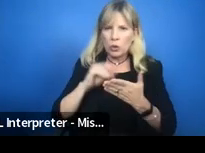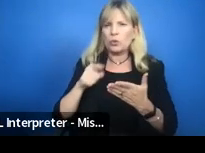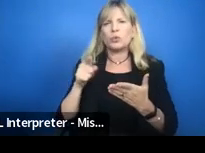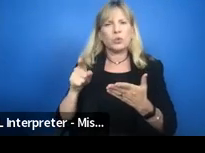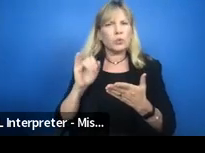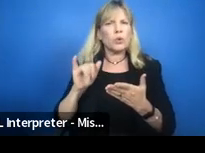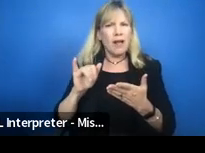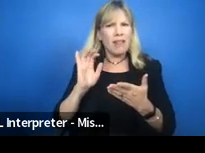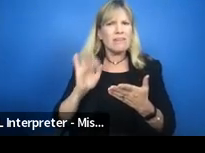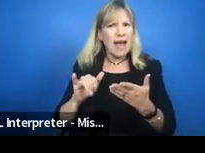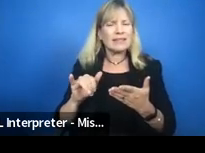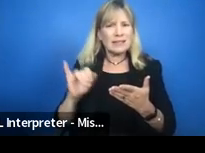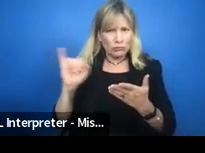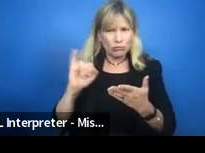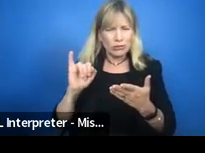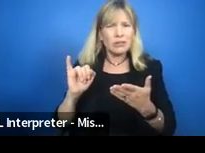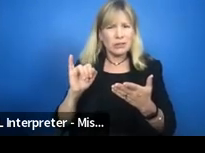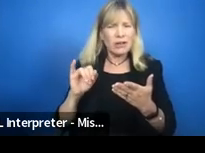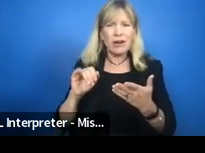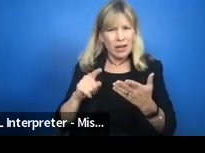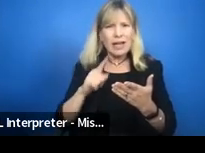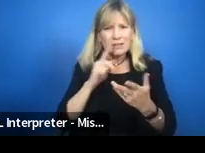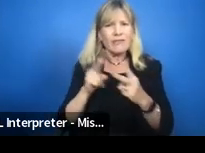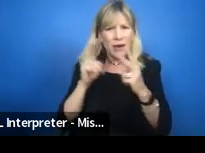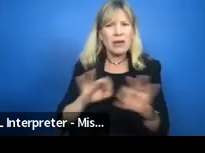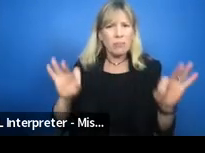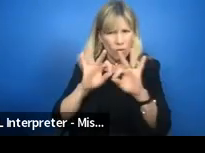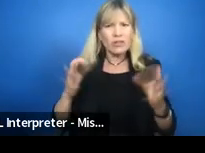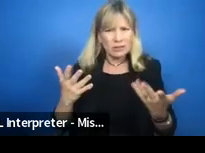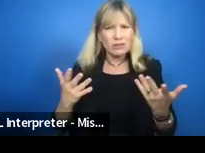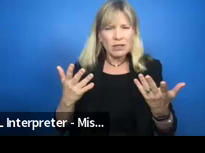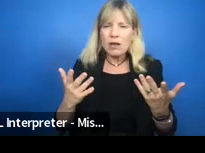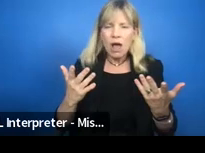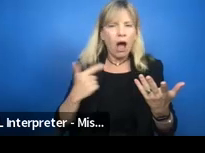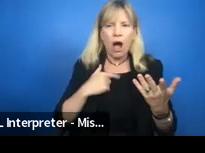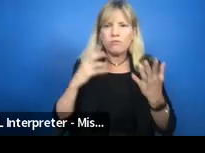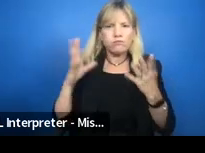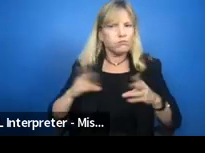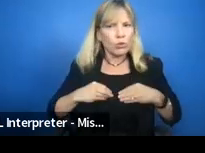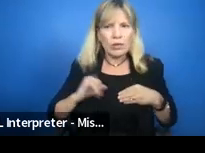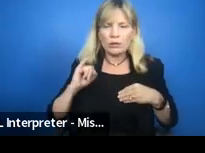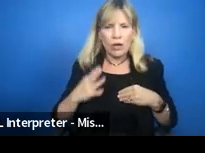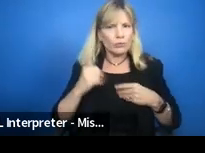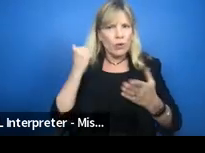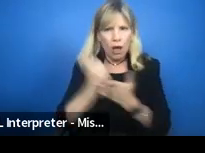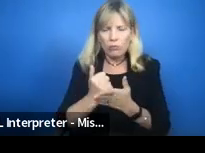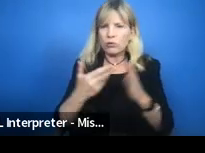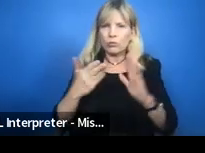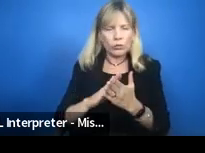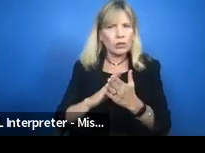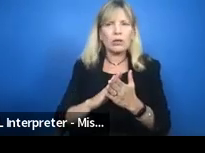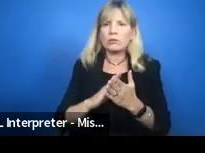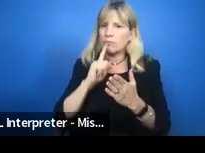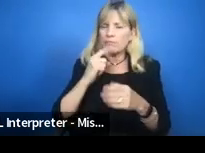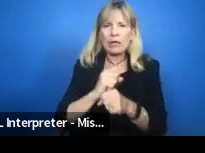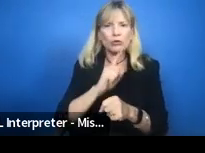essential life-saving and life-saving health coverage can be, I jumped on the opportunity to help my community members take